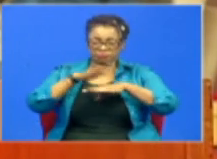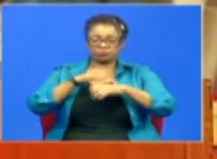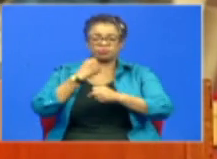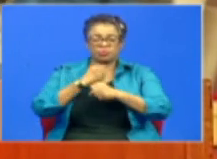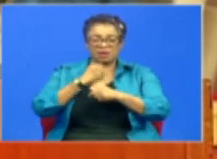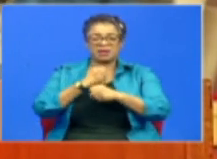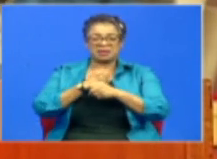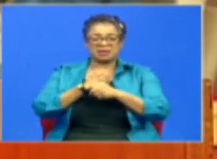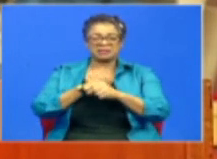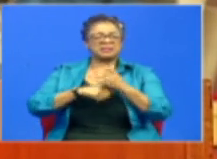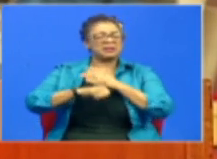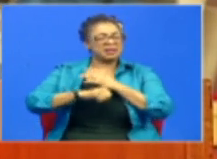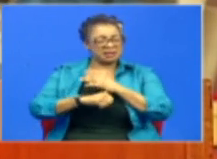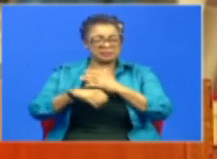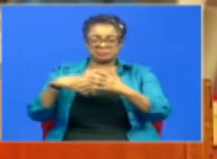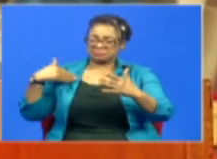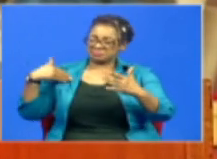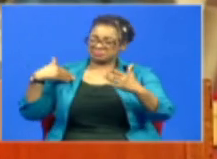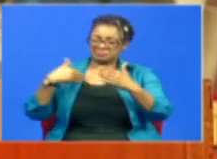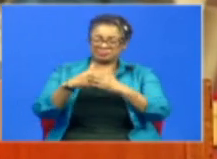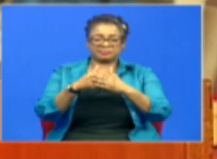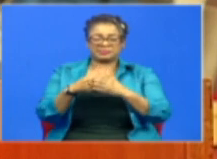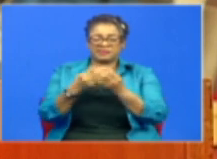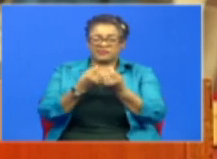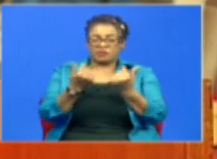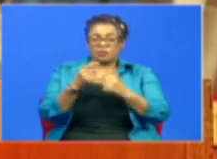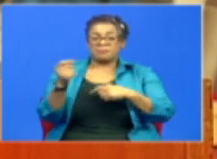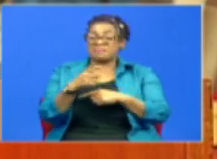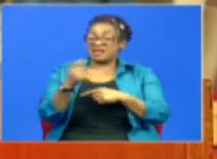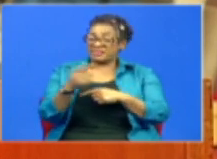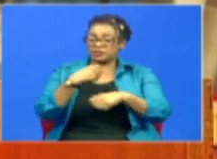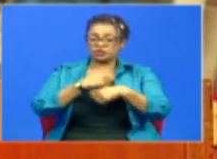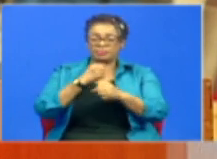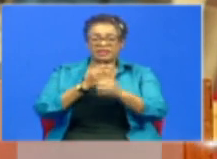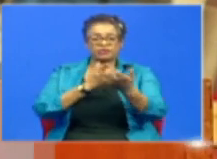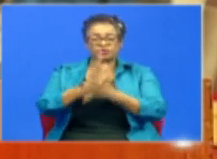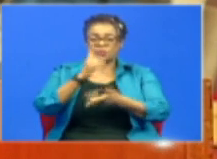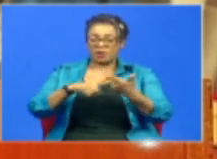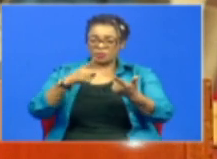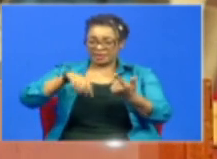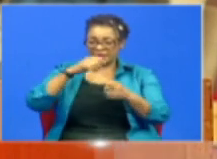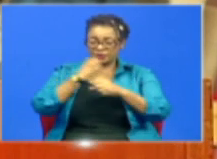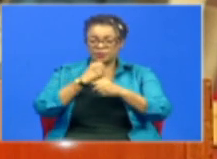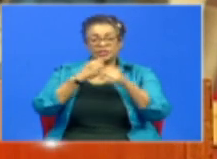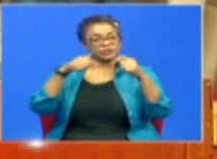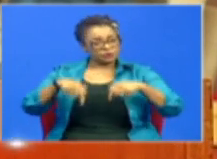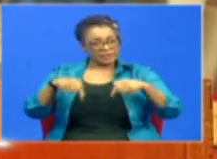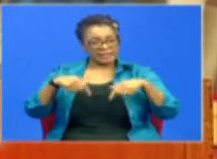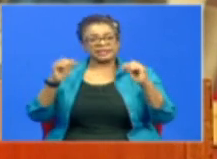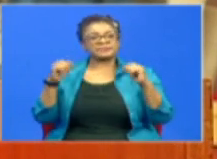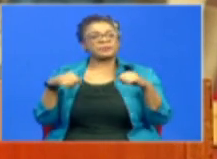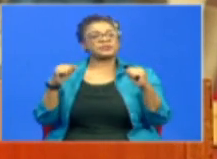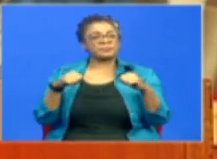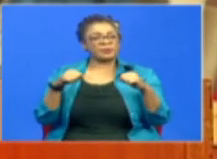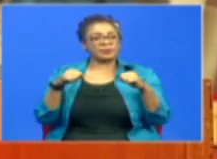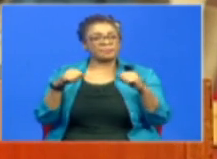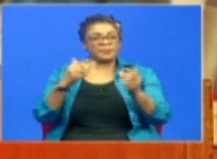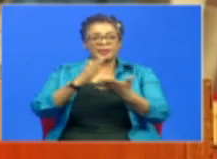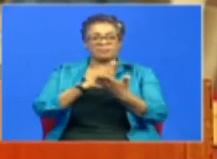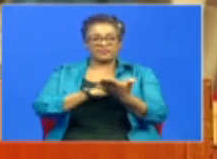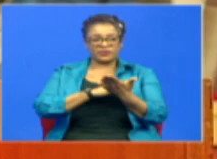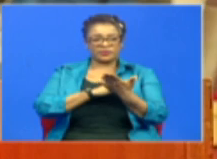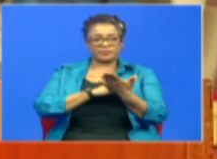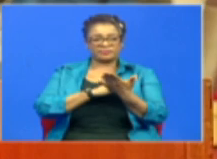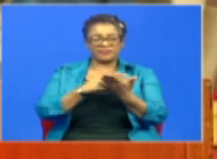done over the last couple of months to ensure that what we are doing today is possible. So before I take